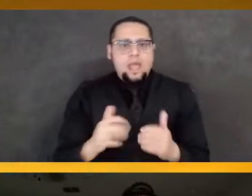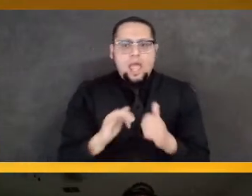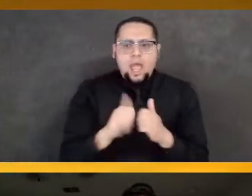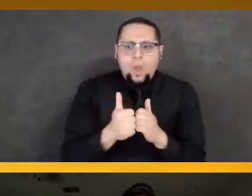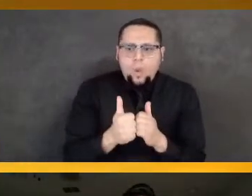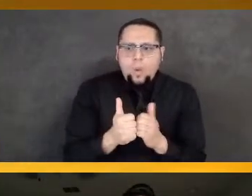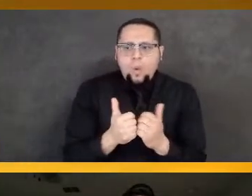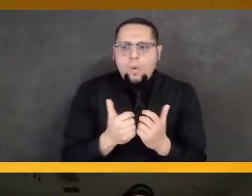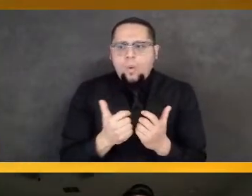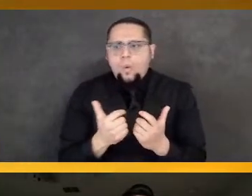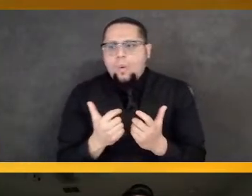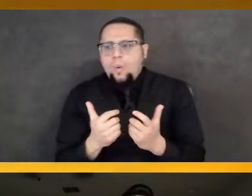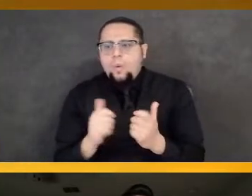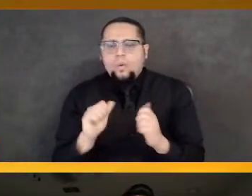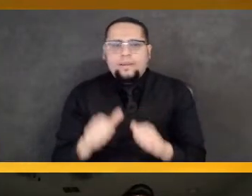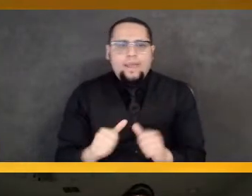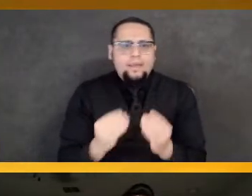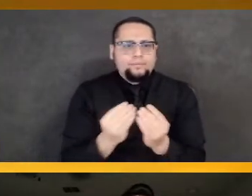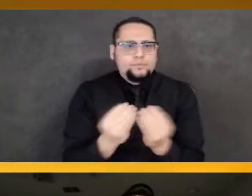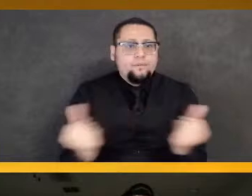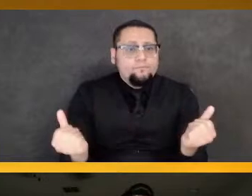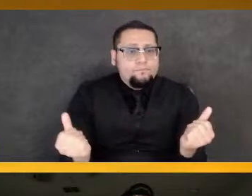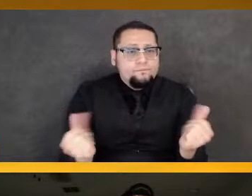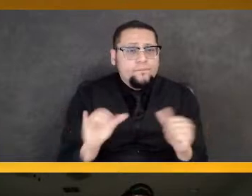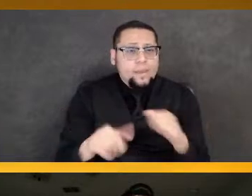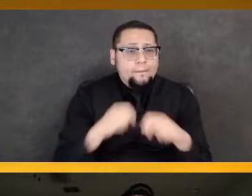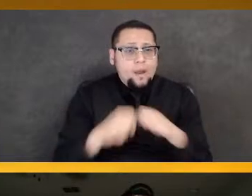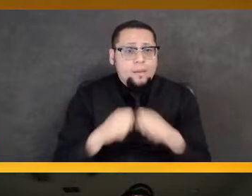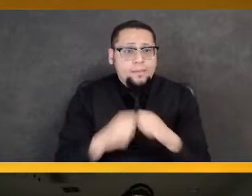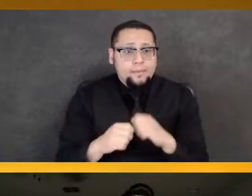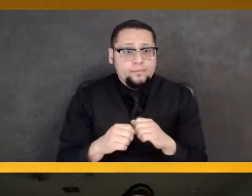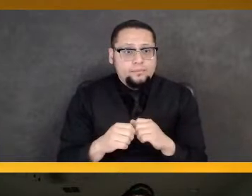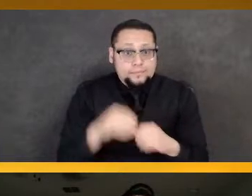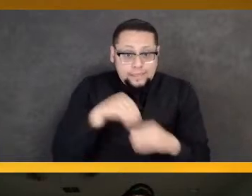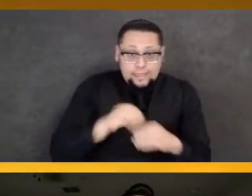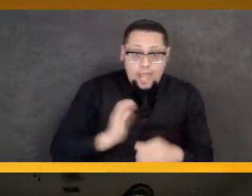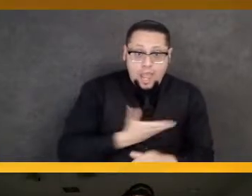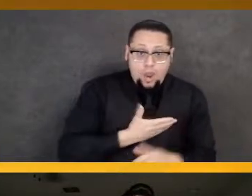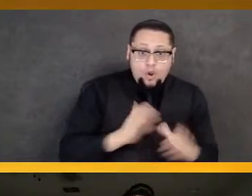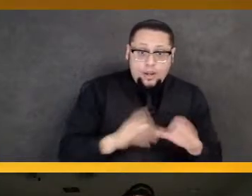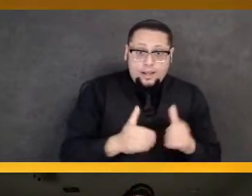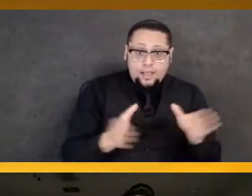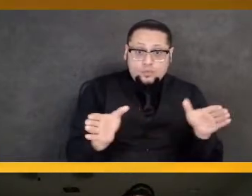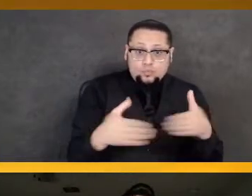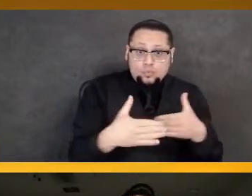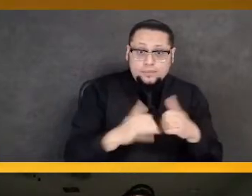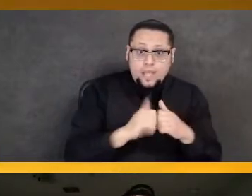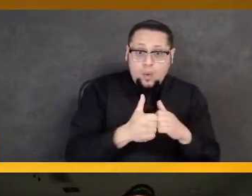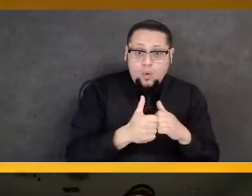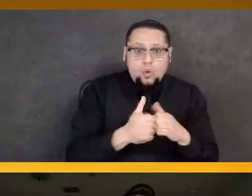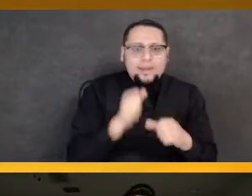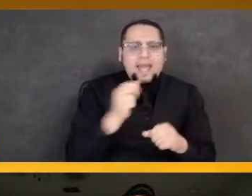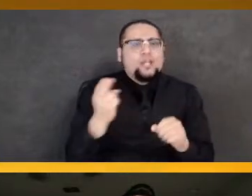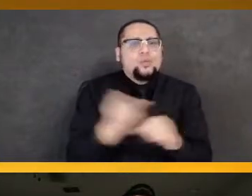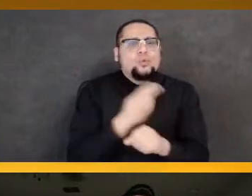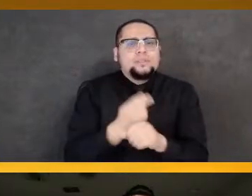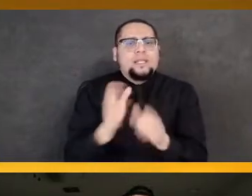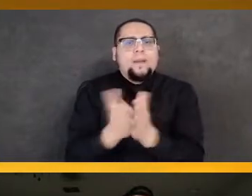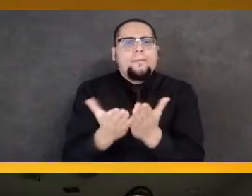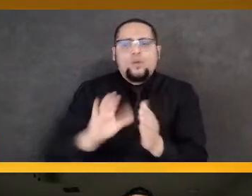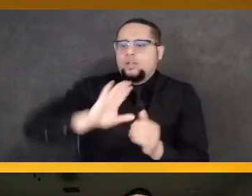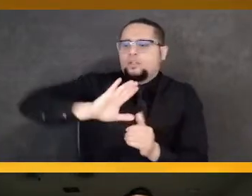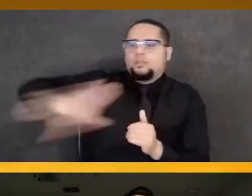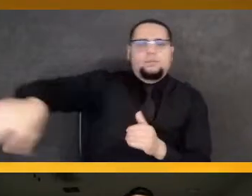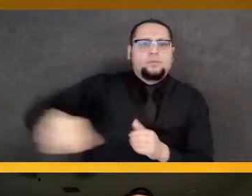do to start correcting that in our own classrooms is not really using a textbook and using